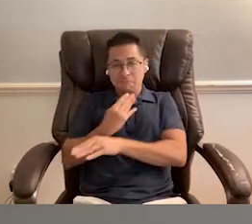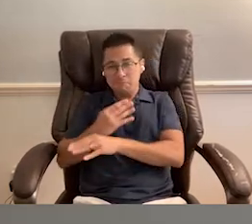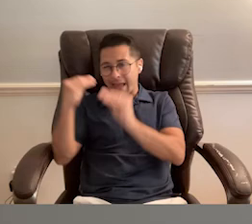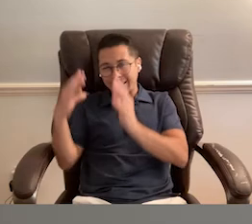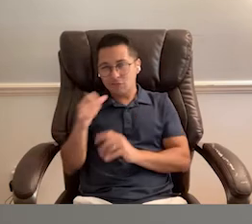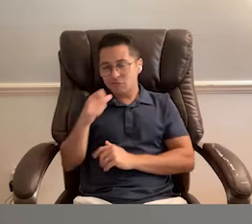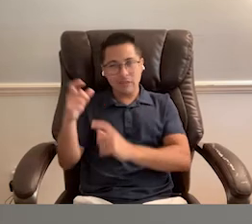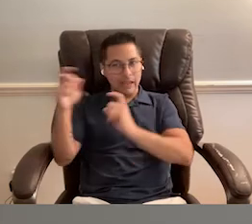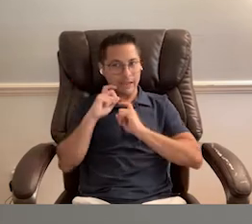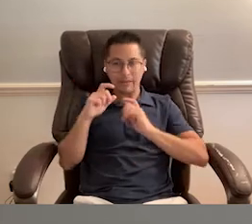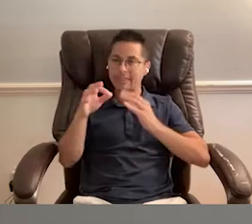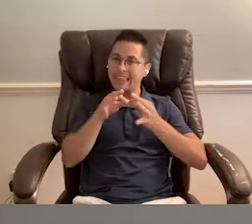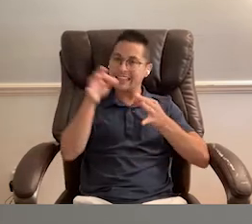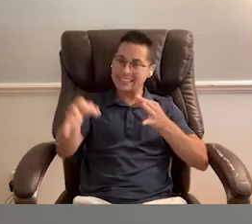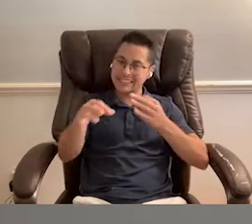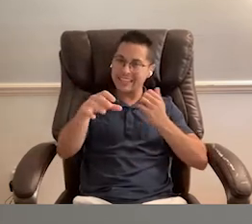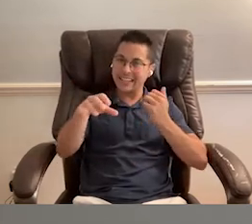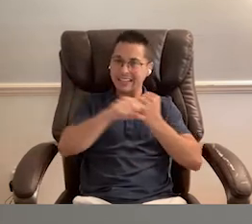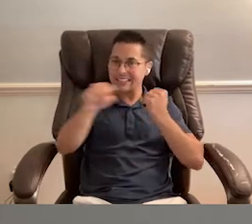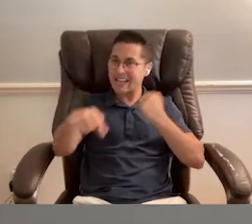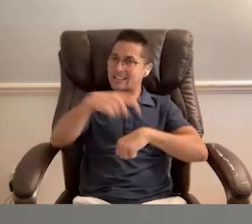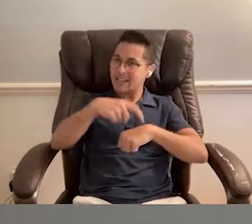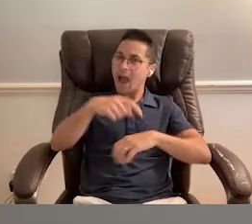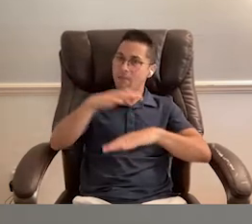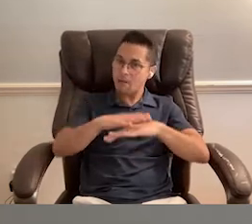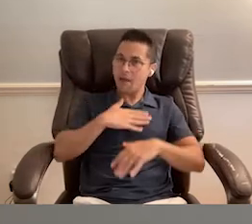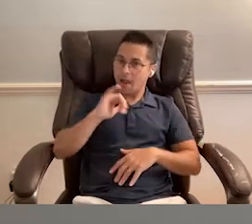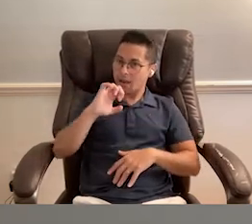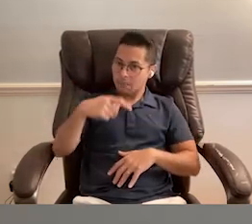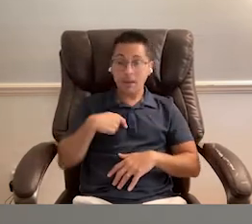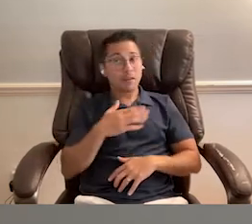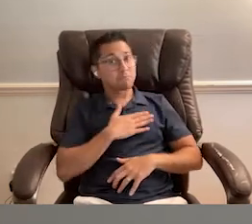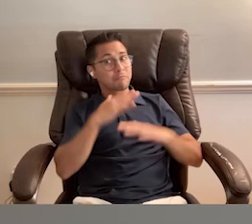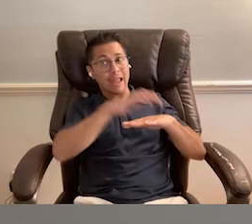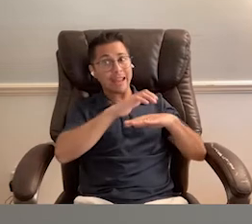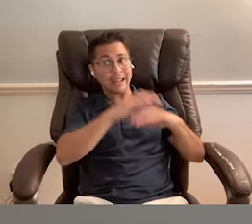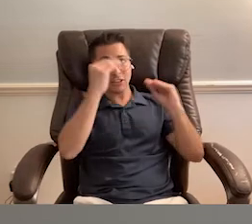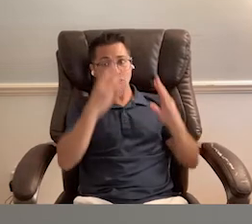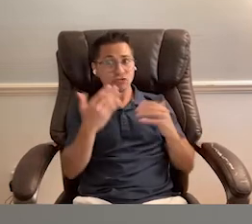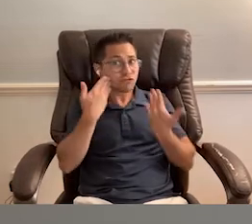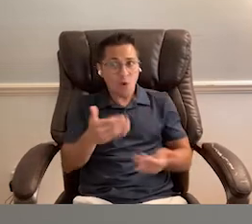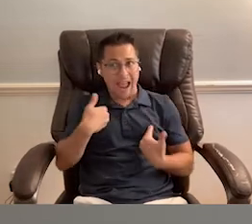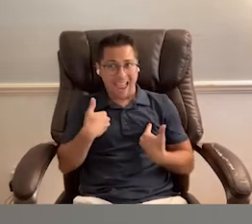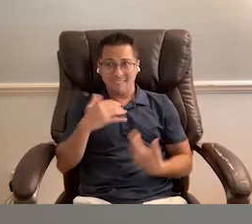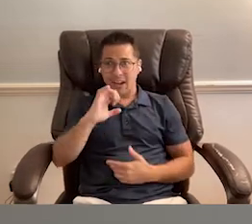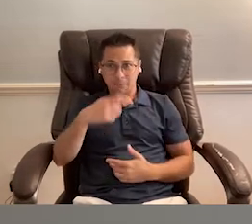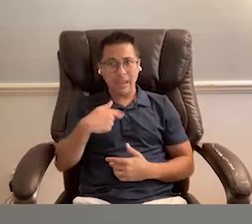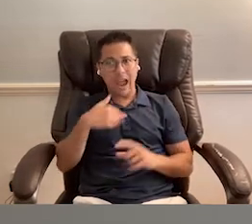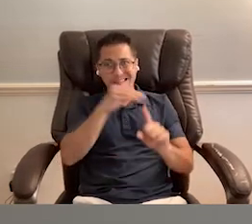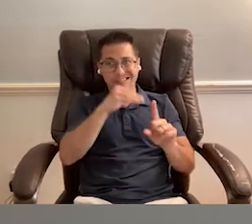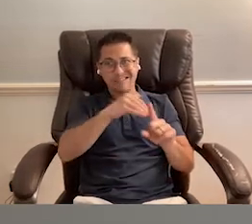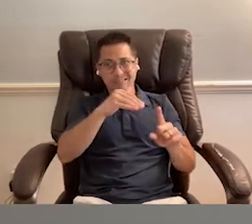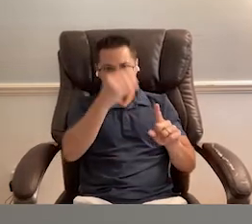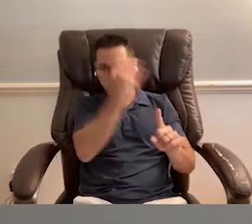teacher doesn't give me the extended time that's on my IEP. My English teacher doesn't know I have an IEP. I constantly have to